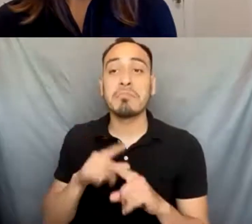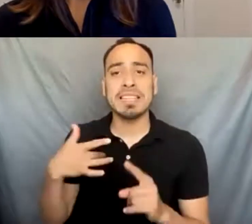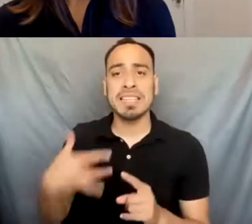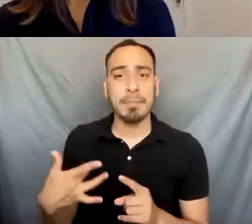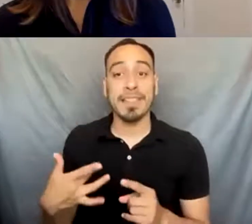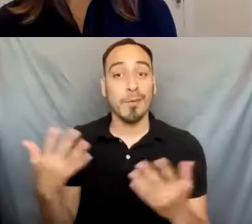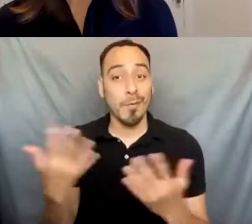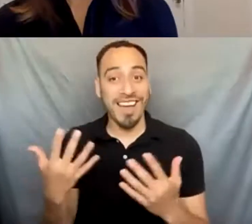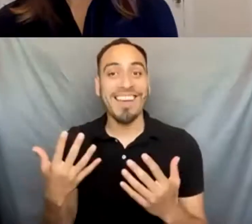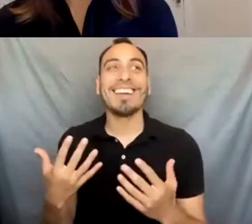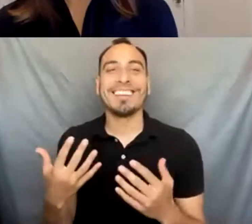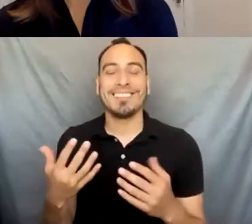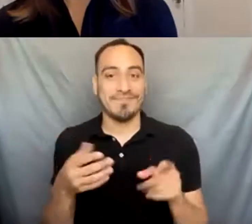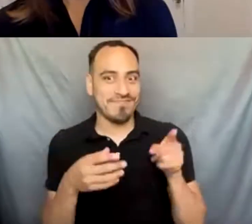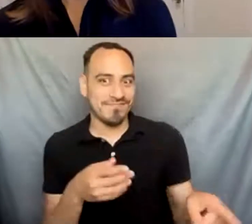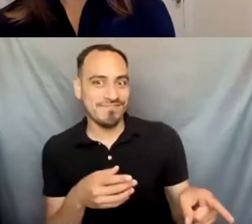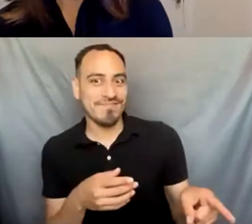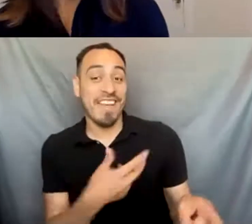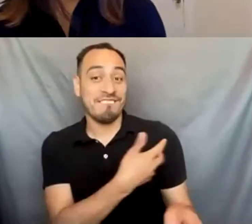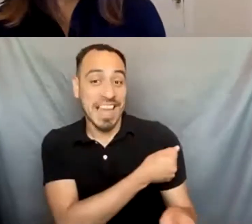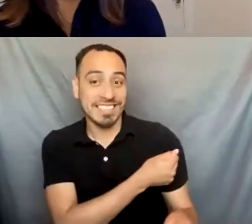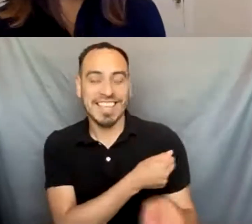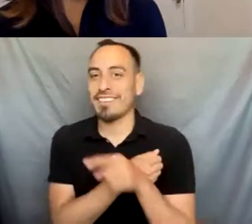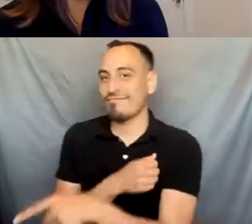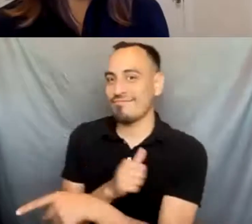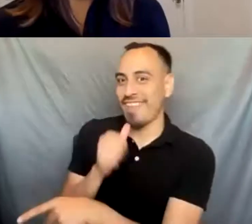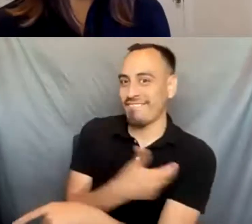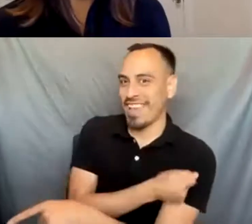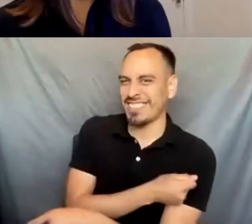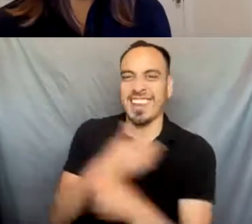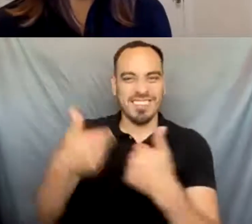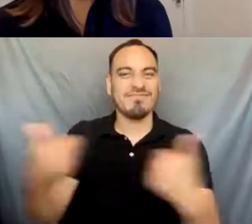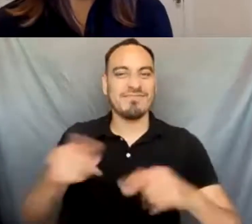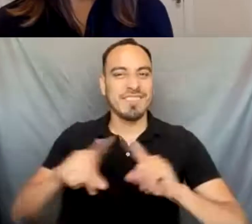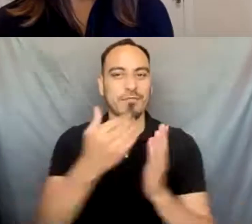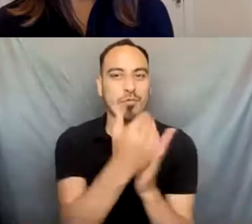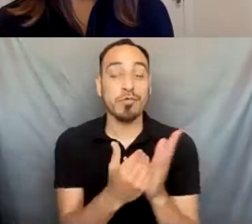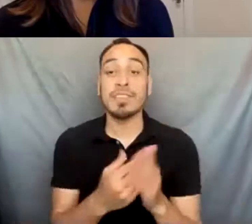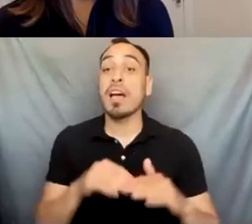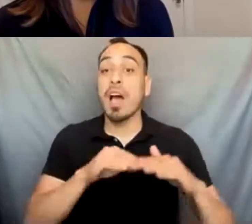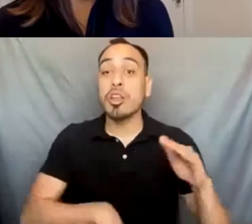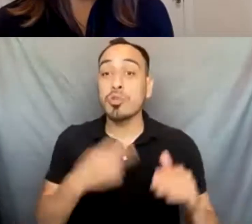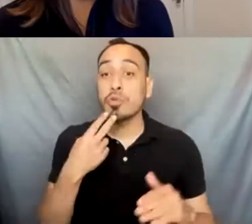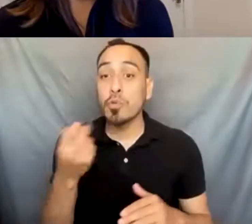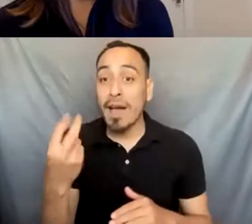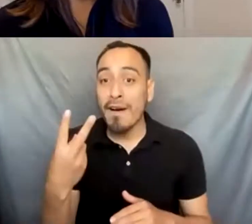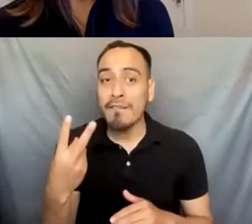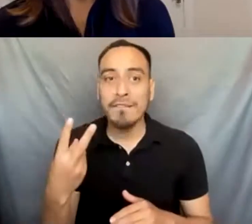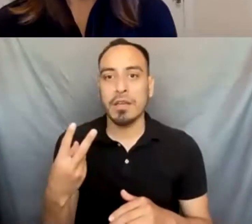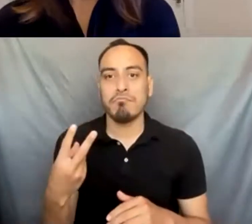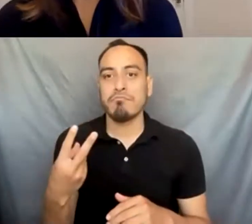unvaccinated. So at this time, of course, we know that under 12 are not eligible to be vaccinated because no vaccine has been approved for that age